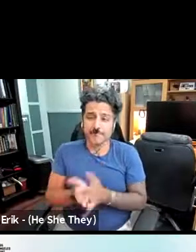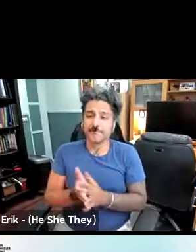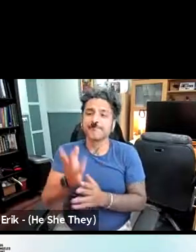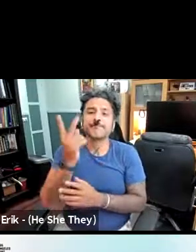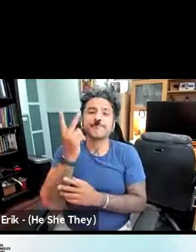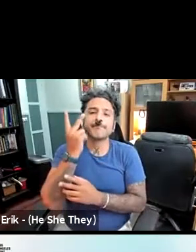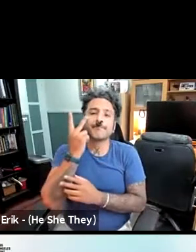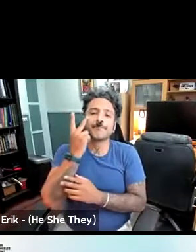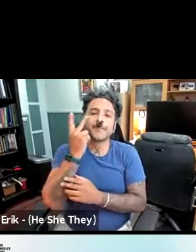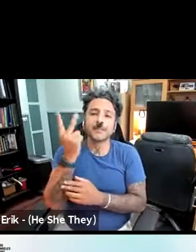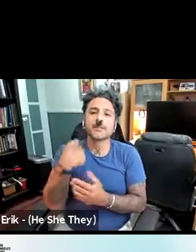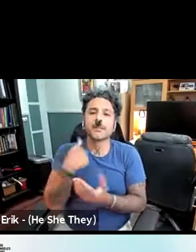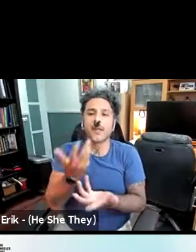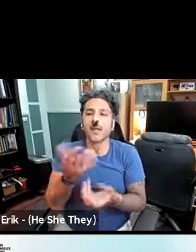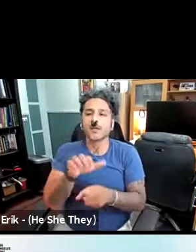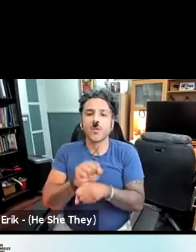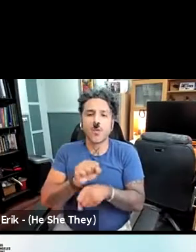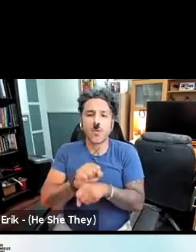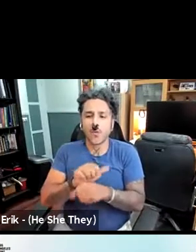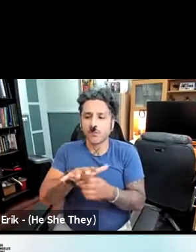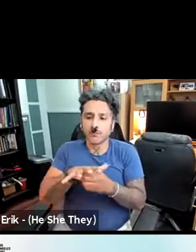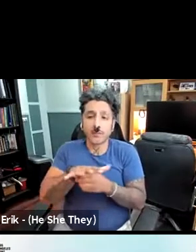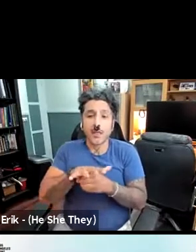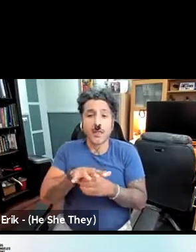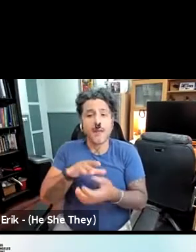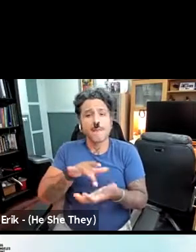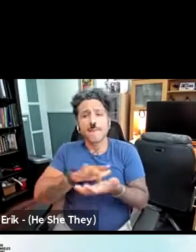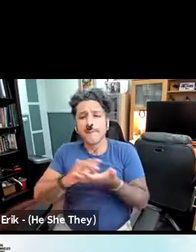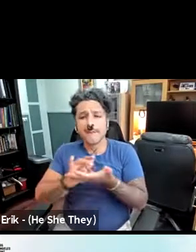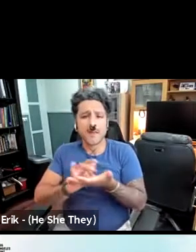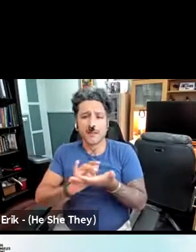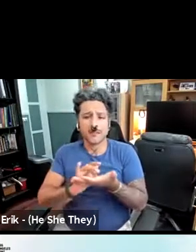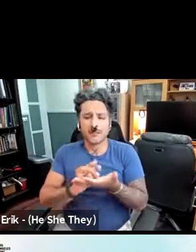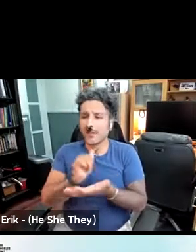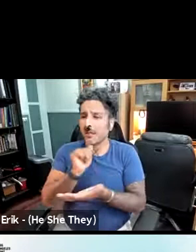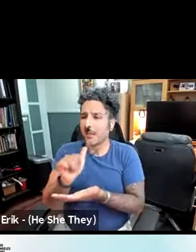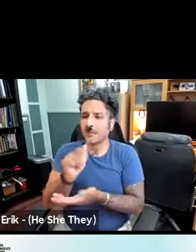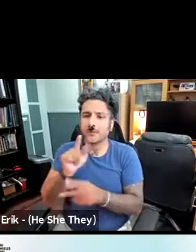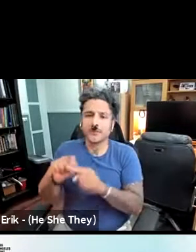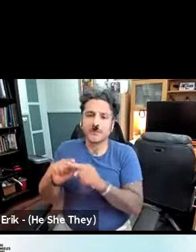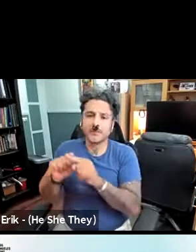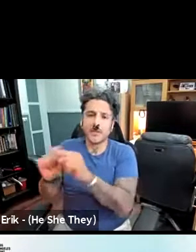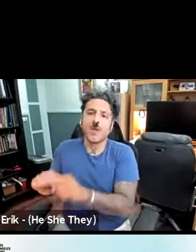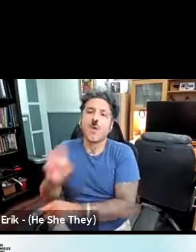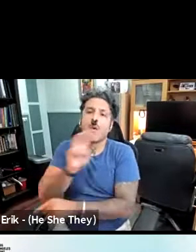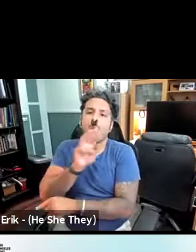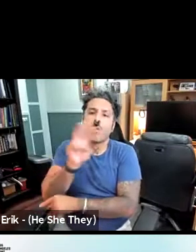as sovereign. I see it as working with medicine. I see us as not just relying on the Western system for